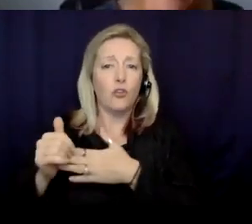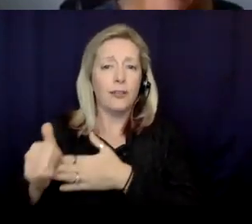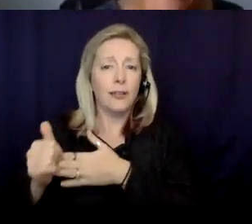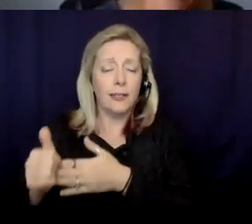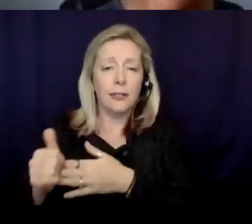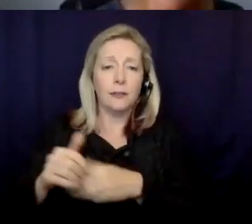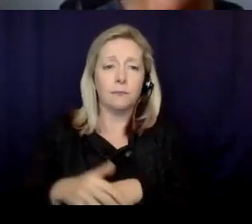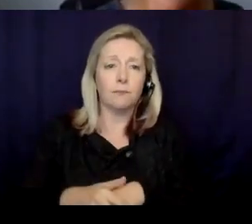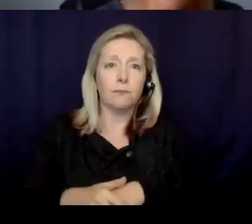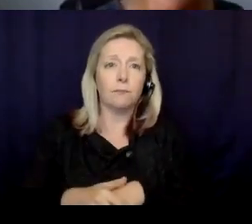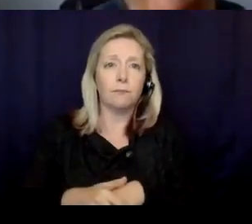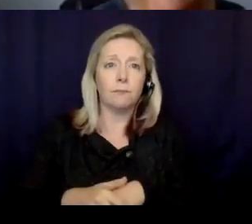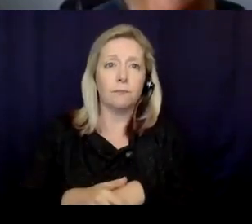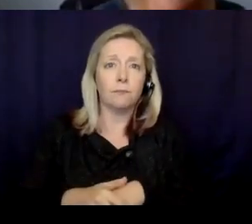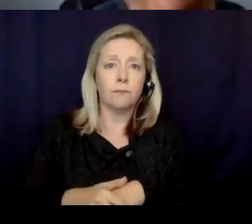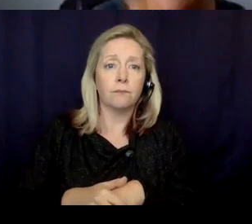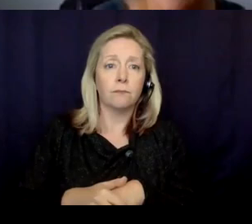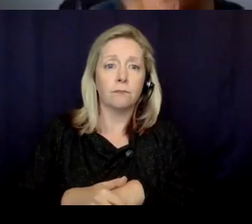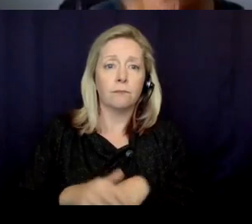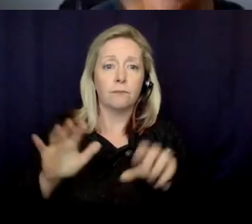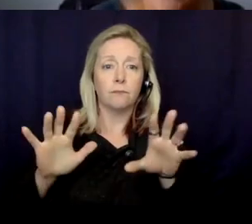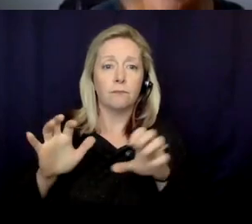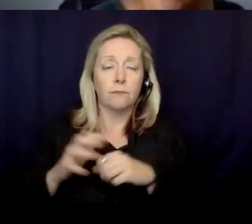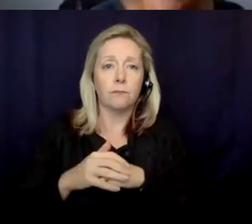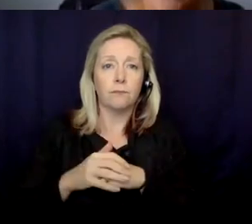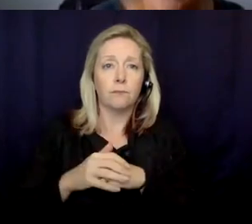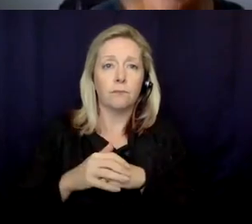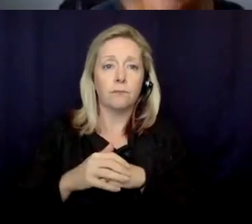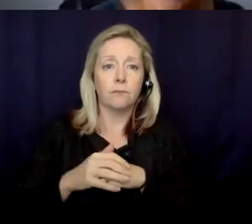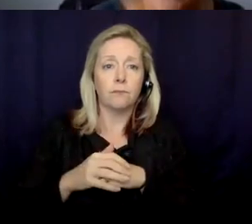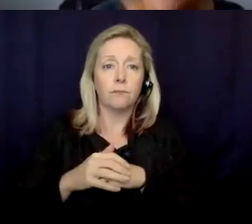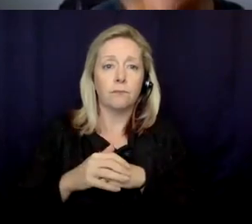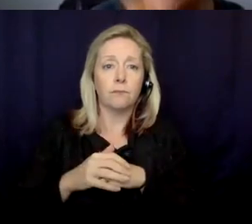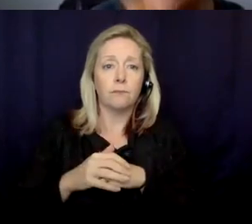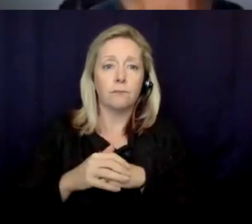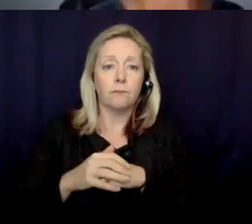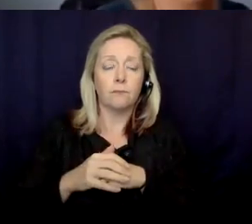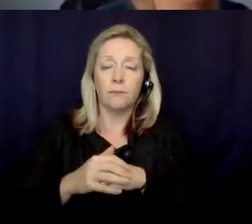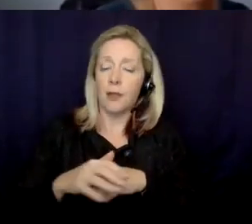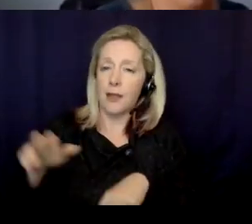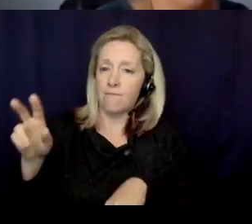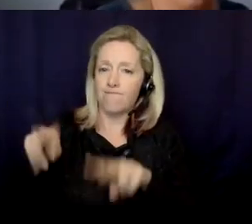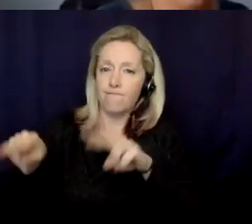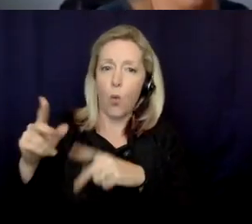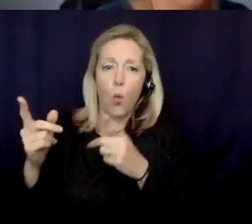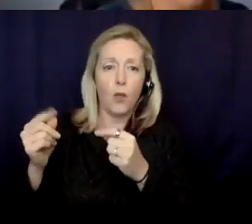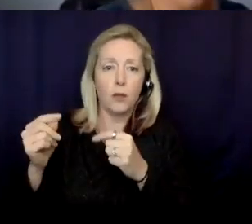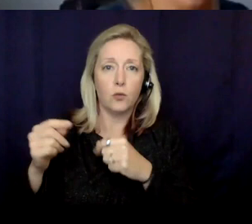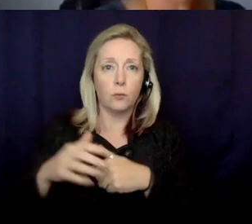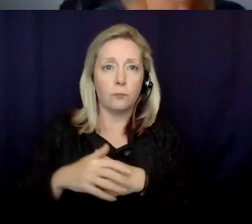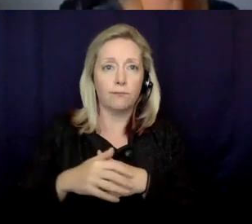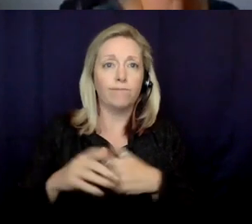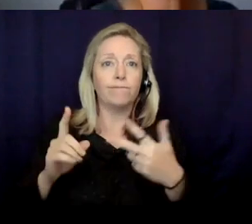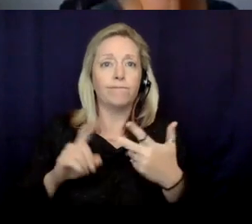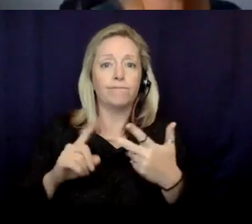and see what it is they do. I'm going to embellish